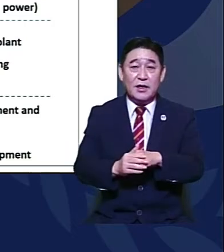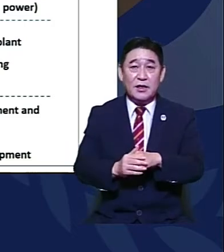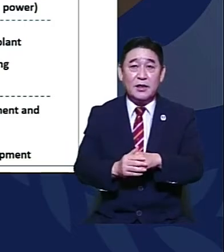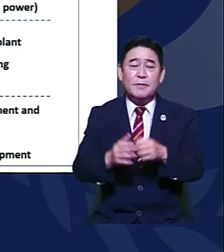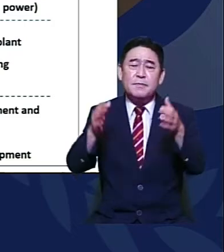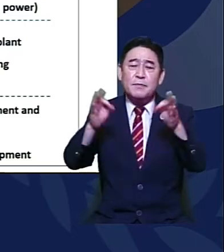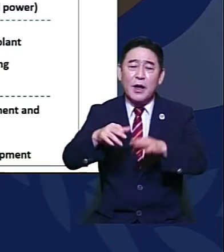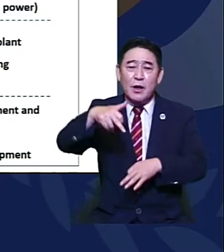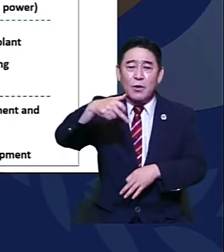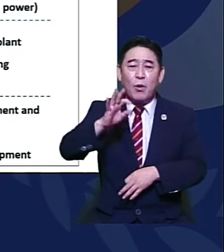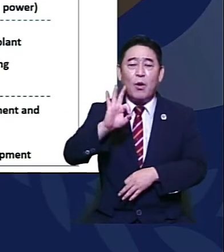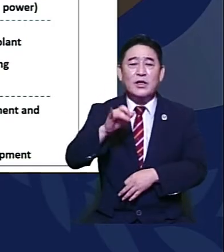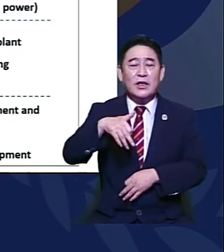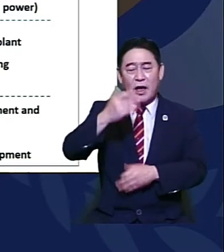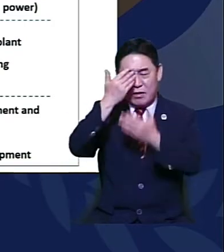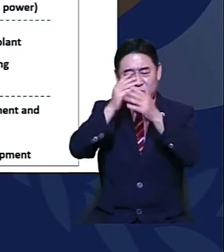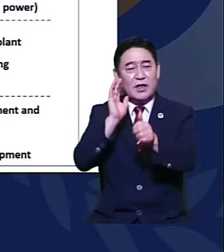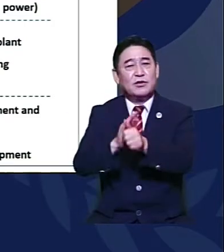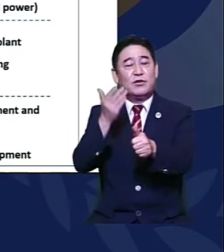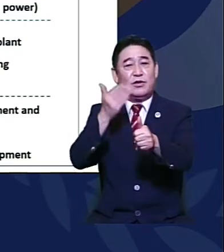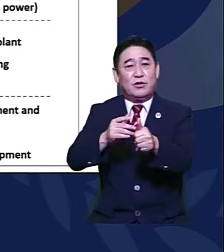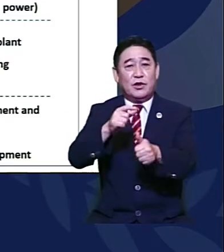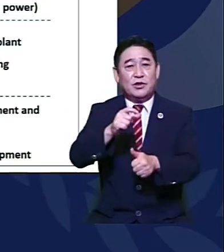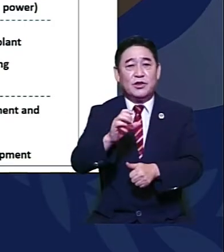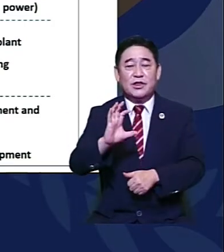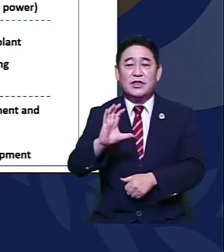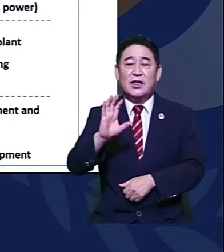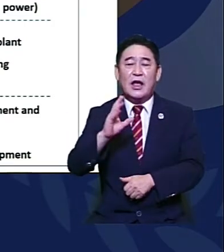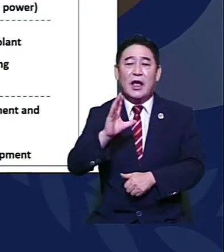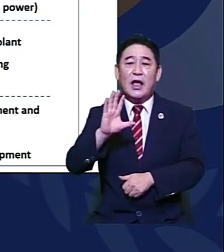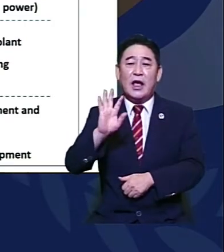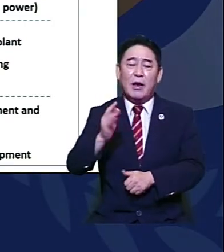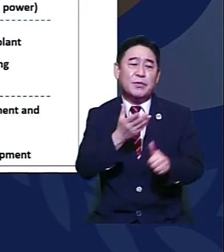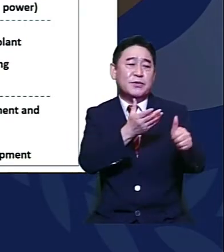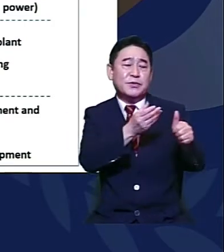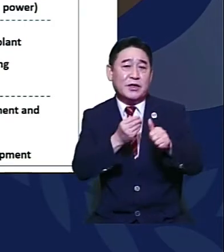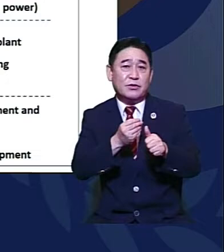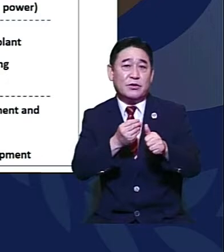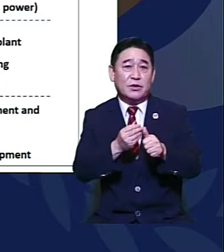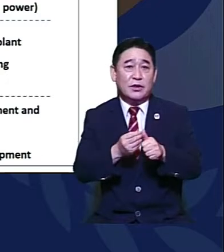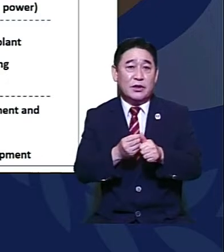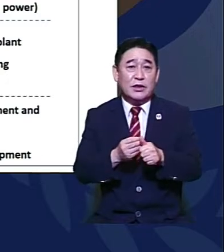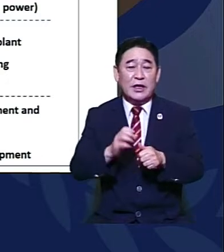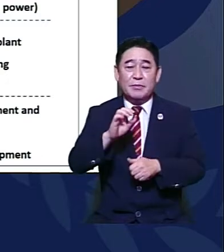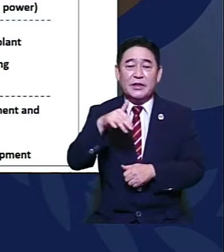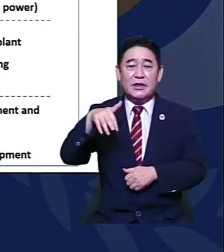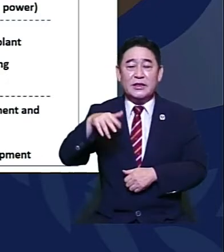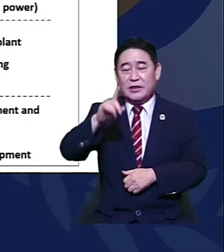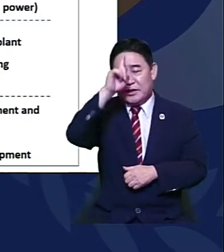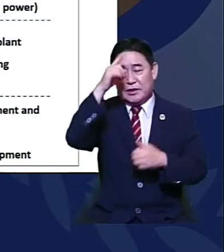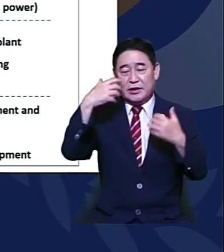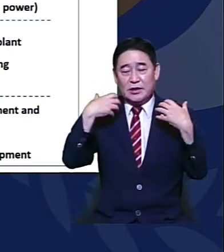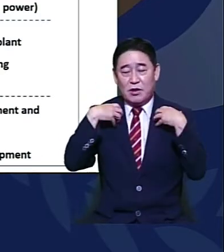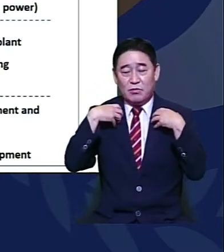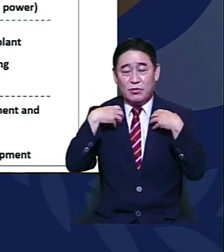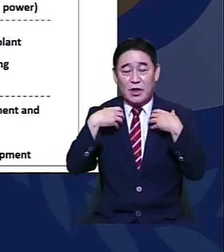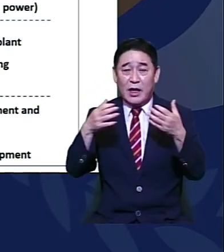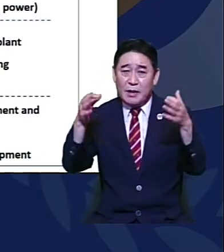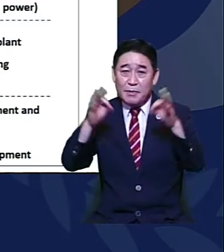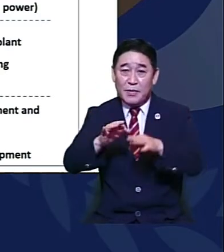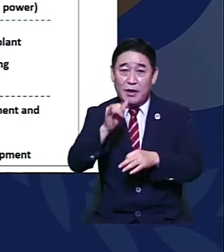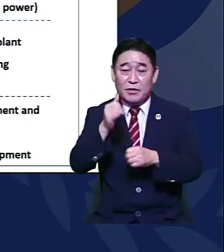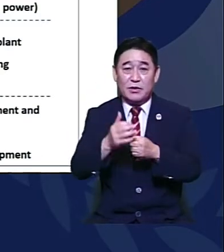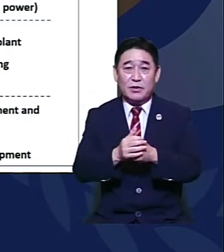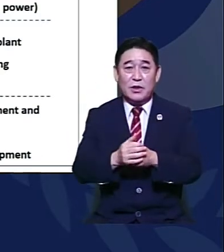loan, private equity finance, and Fijian government co-financing. Altogether, it